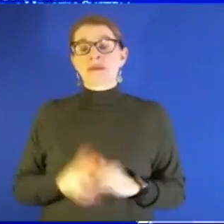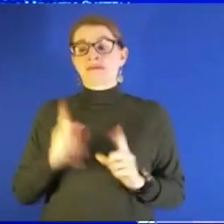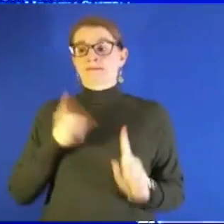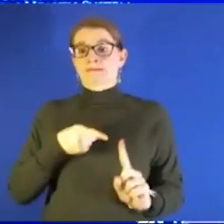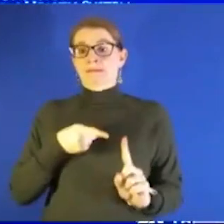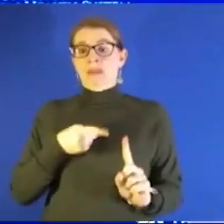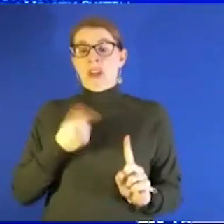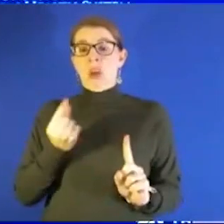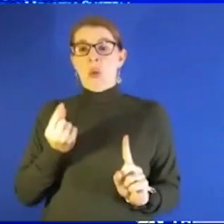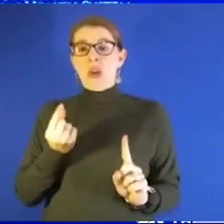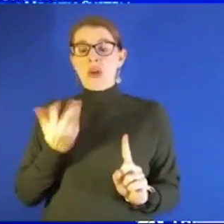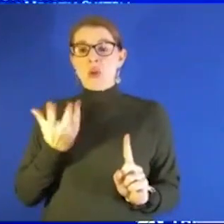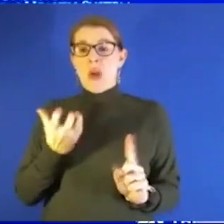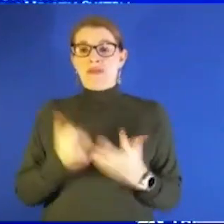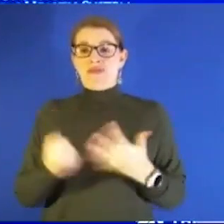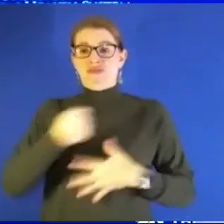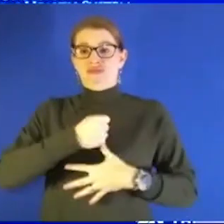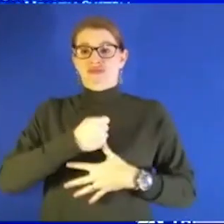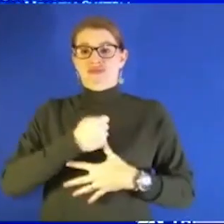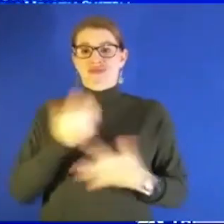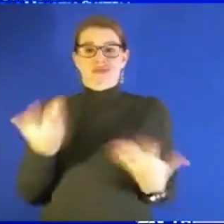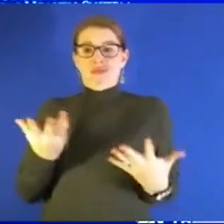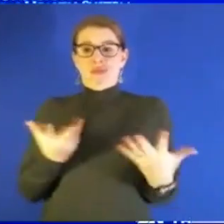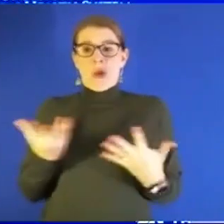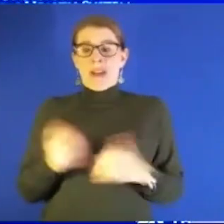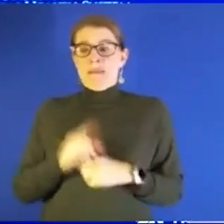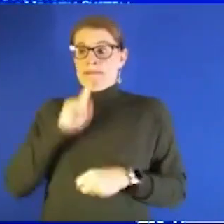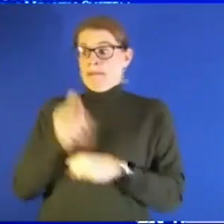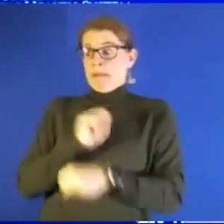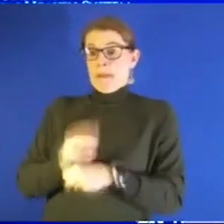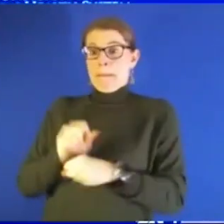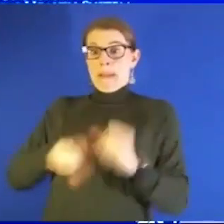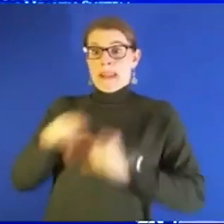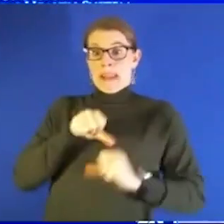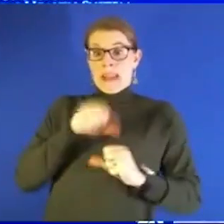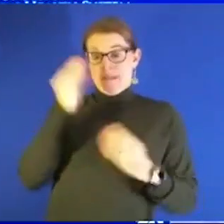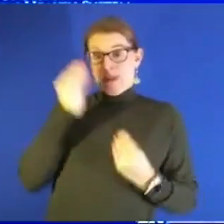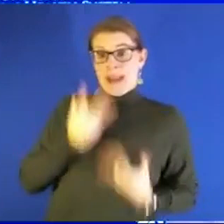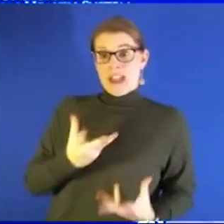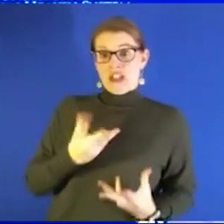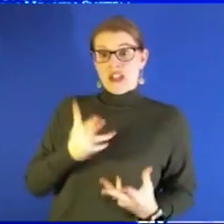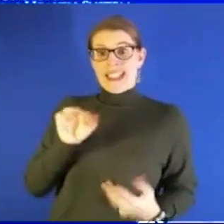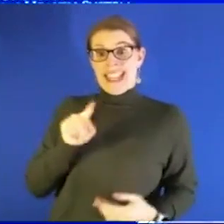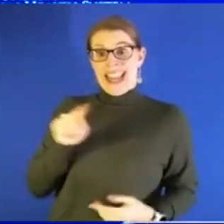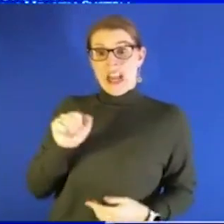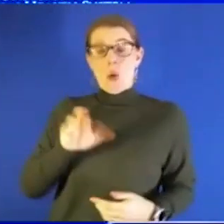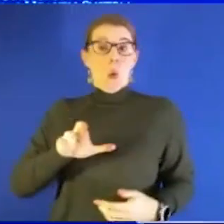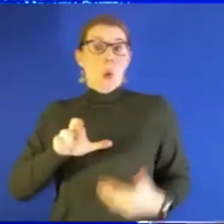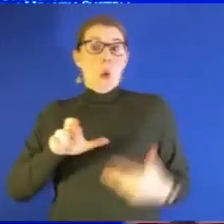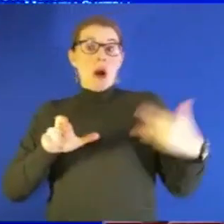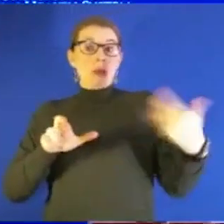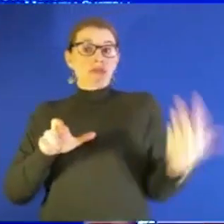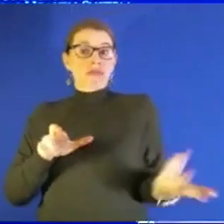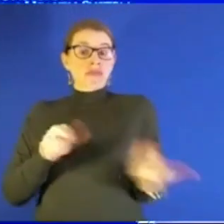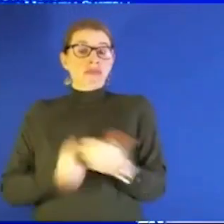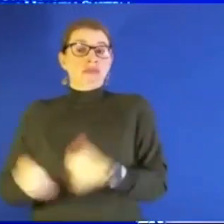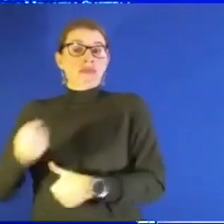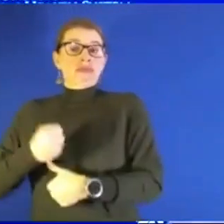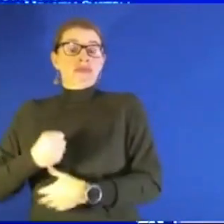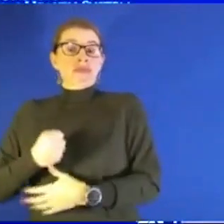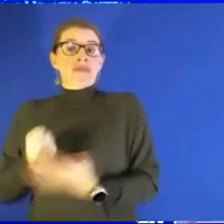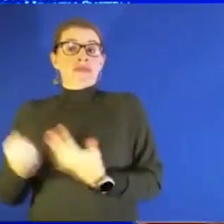to prioritize. Do you want to prioritize the reality of the science, the information, the data, or do you want to prioritize